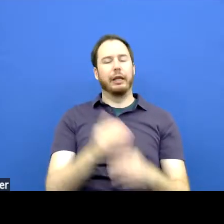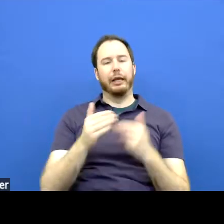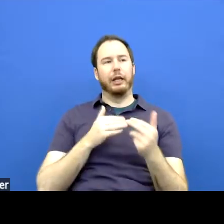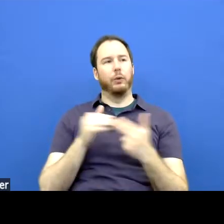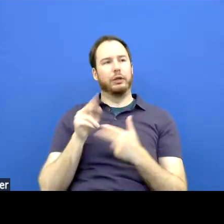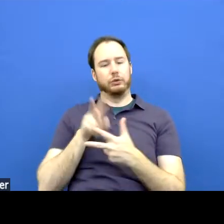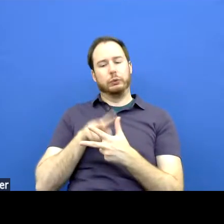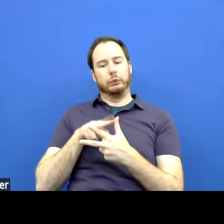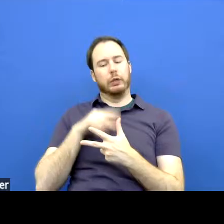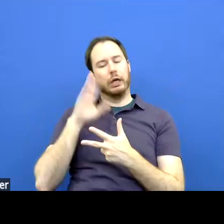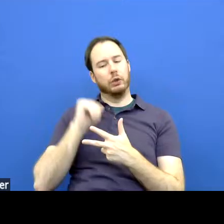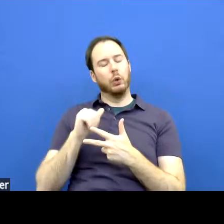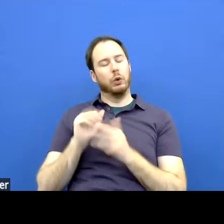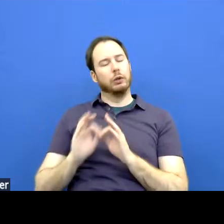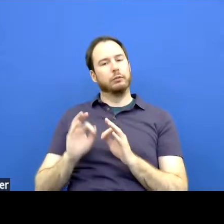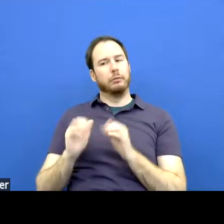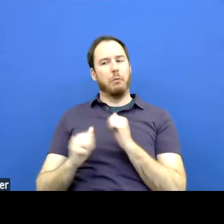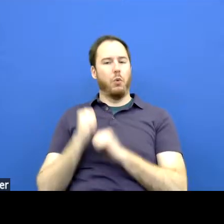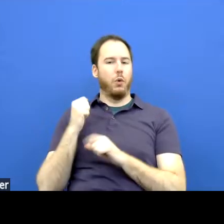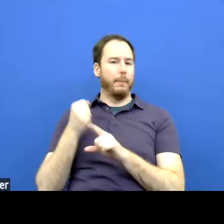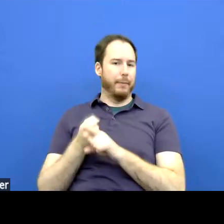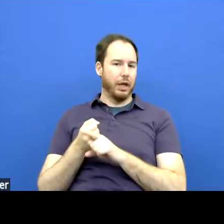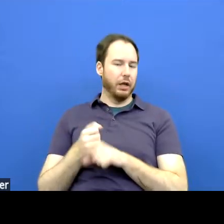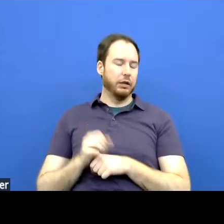2 ones I see the most.